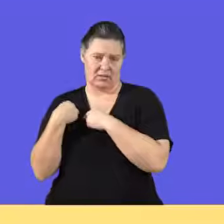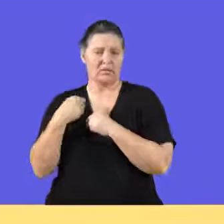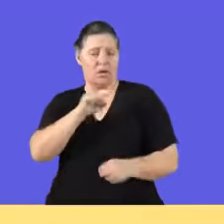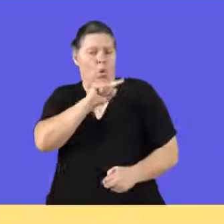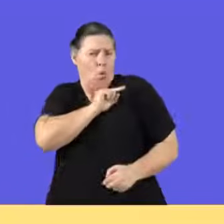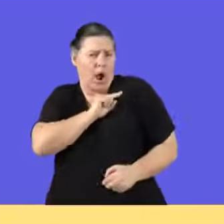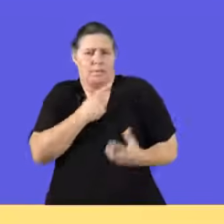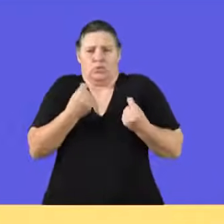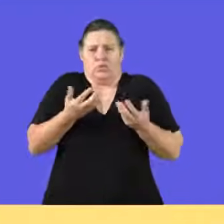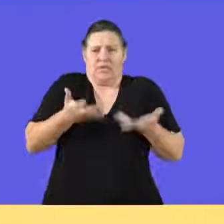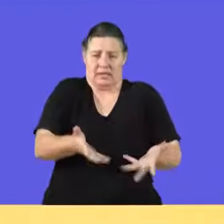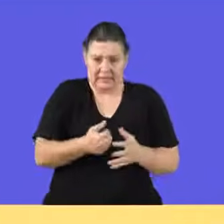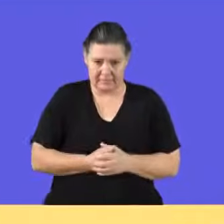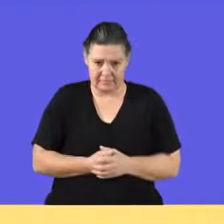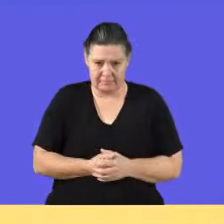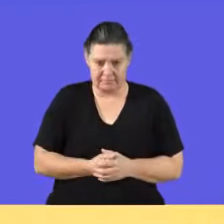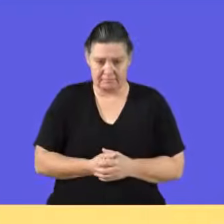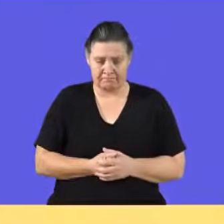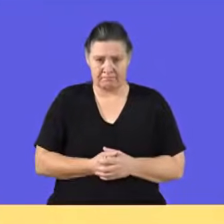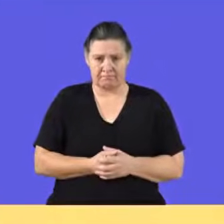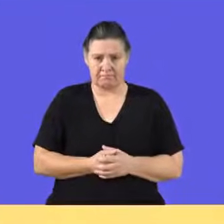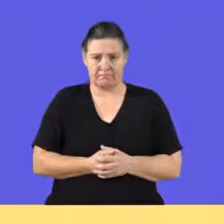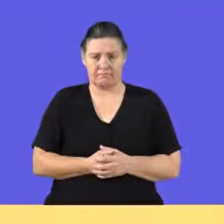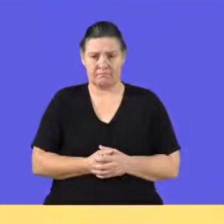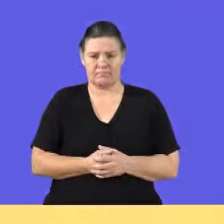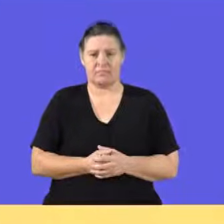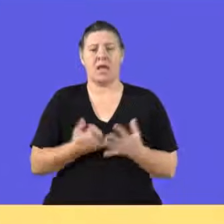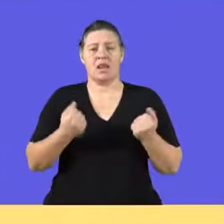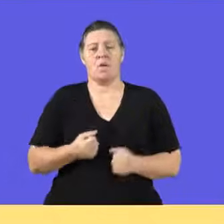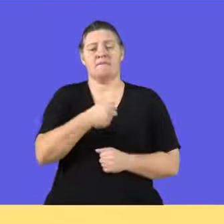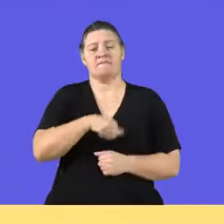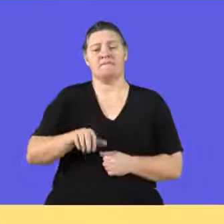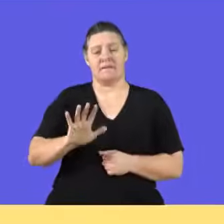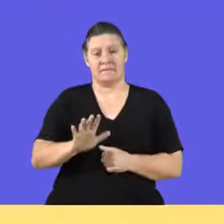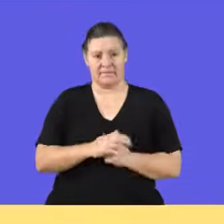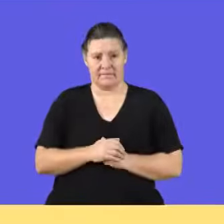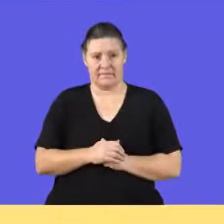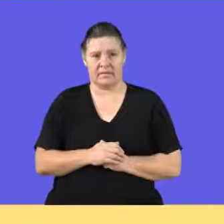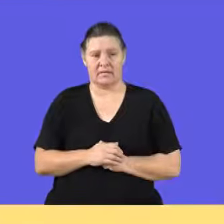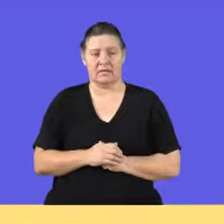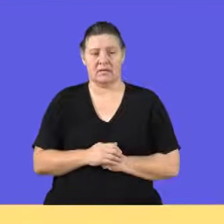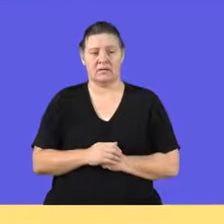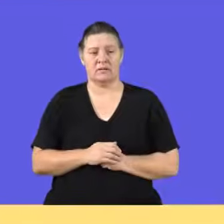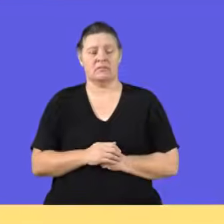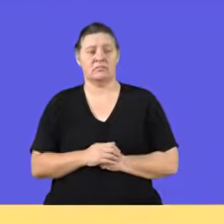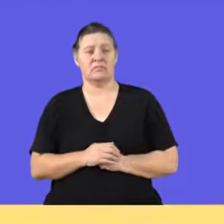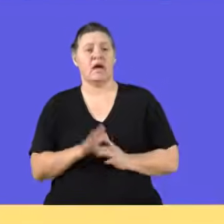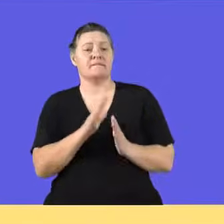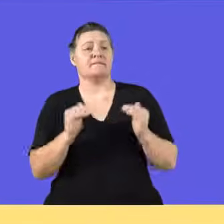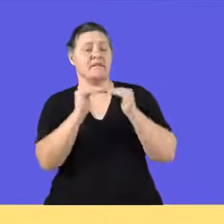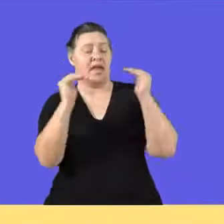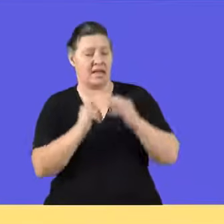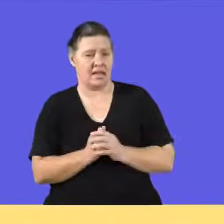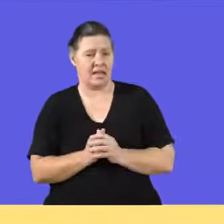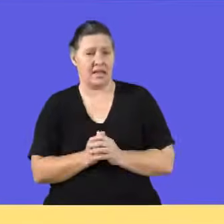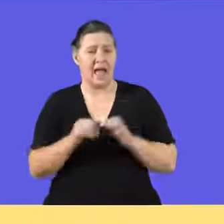being able to justify your actions. Let's quickly go to number 5. Here's my